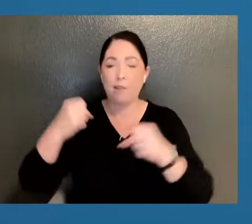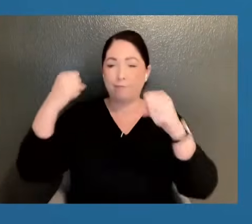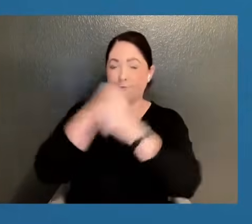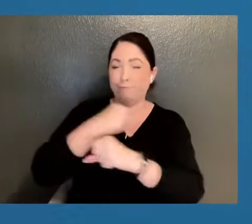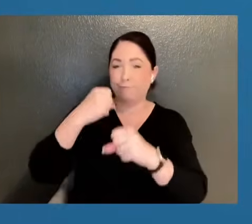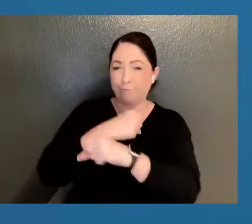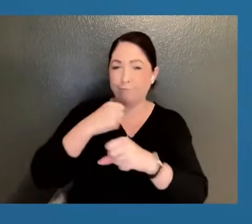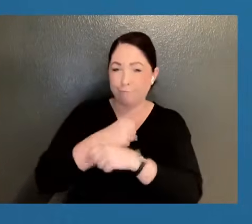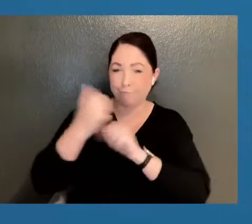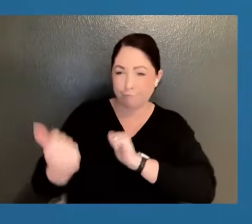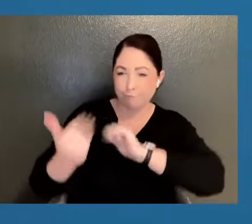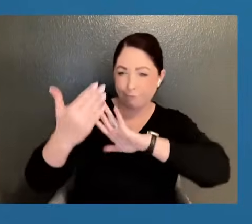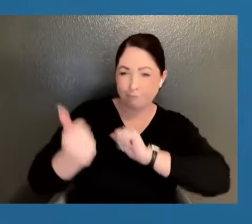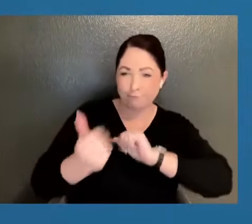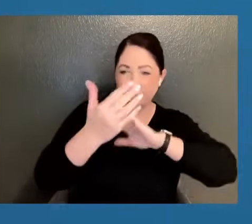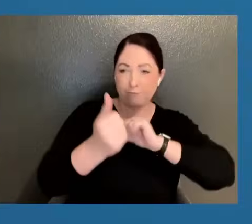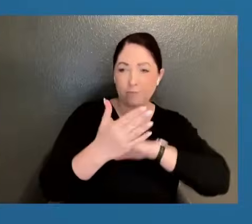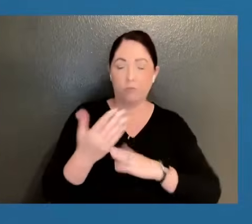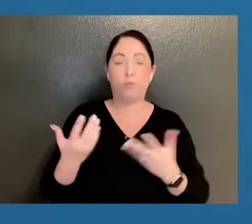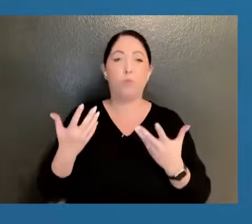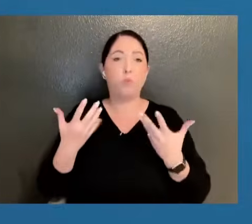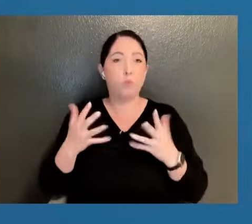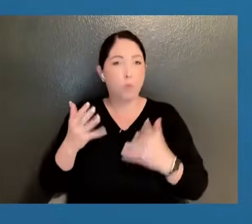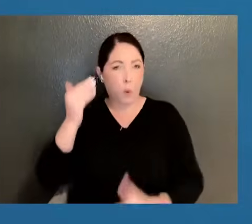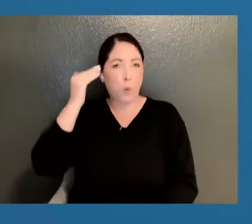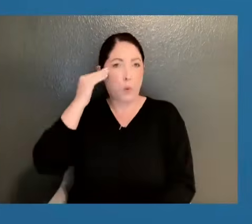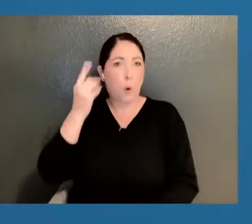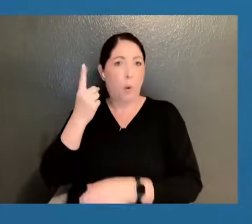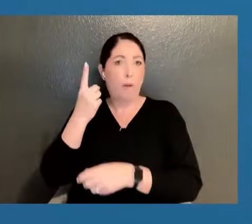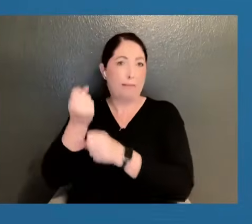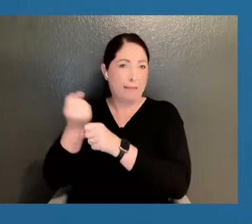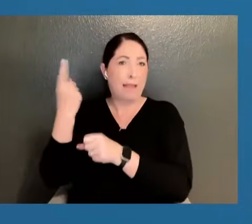won 1 year ago, but literally,